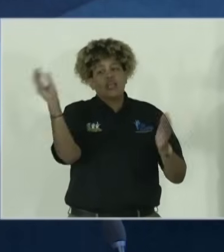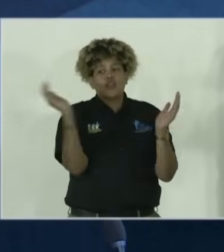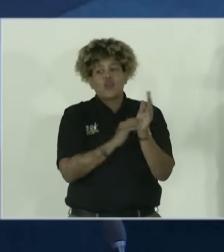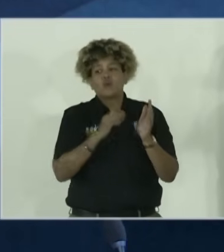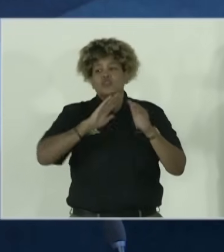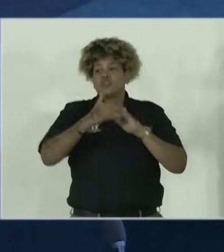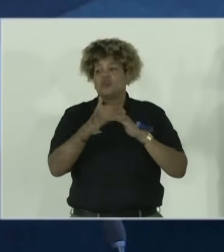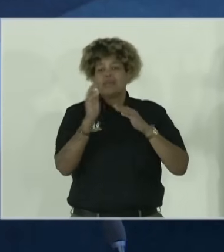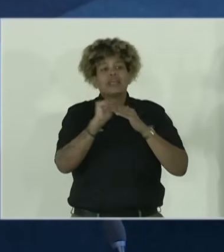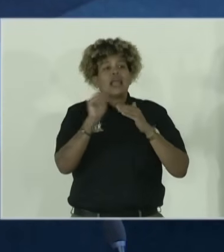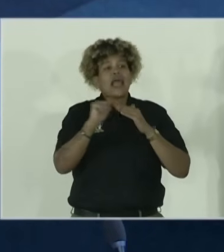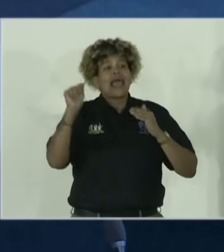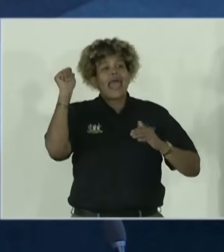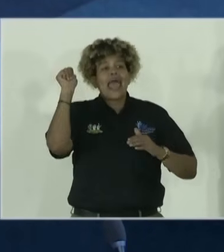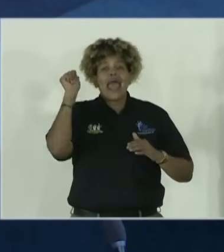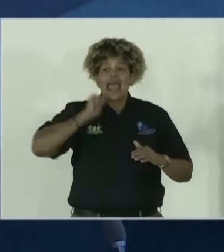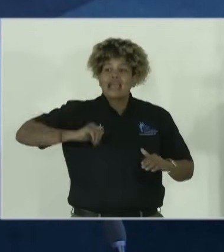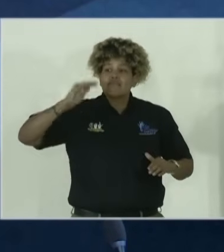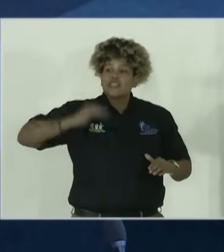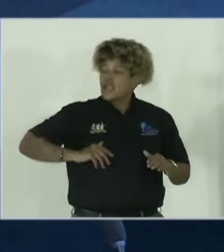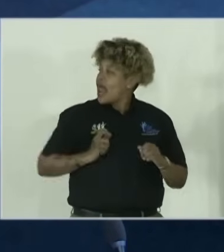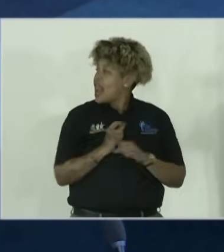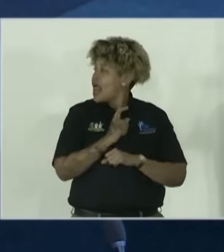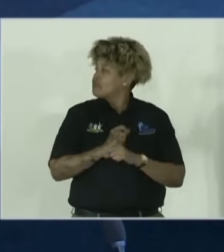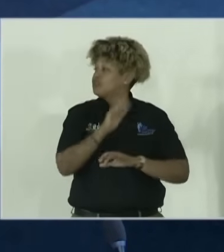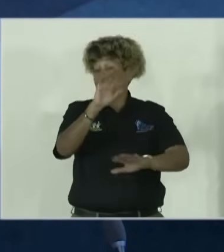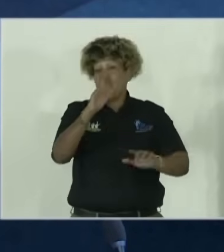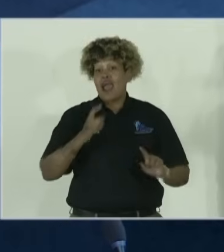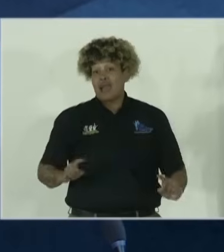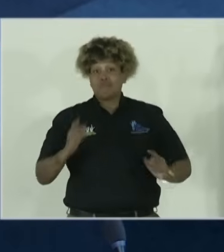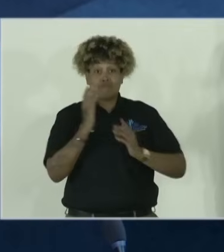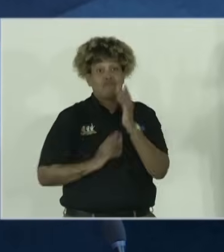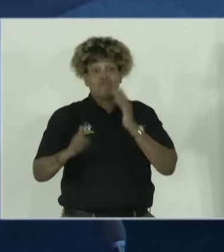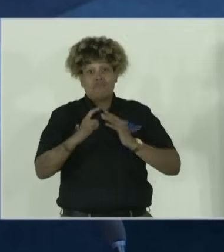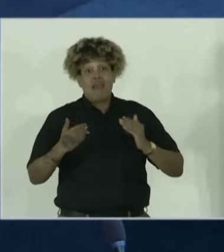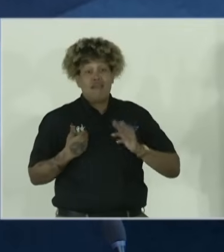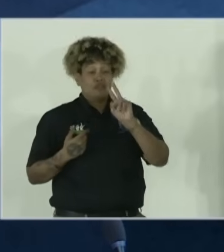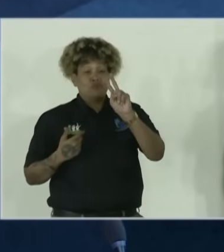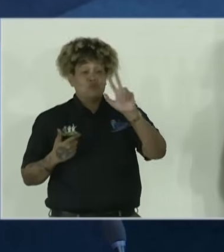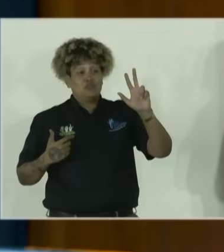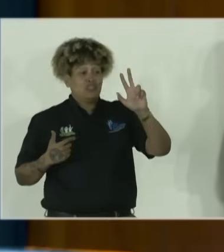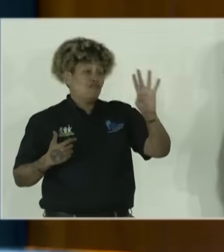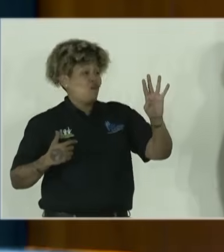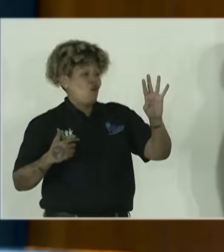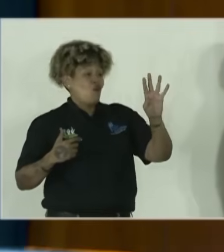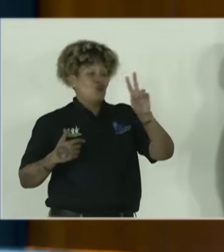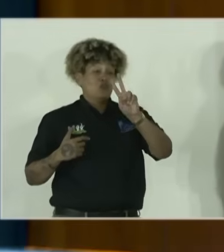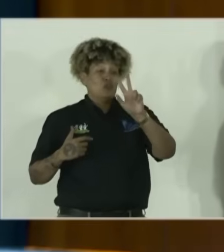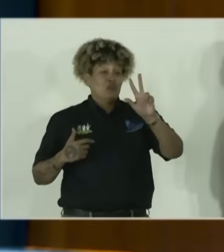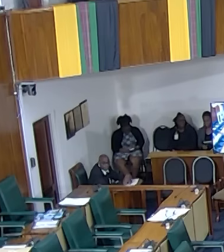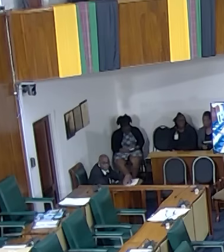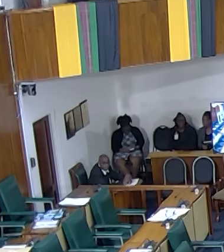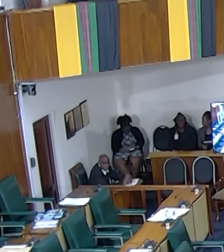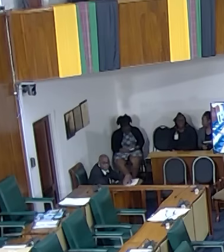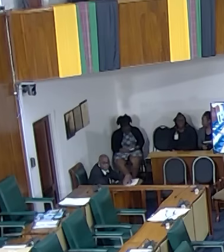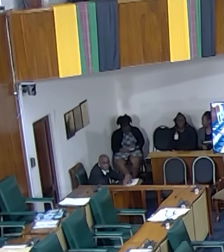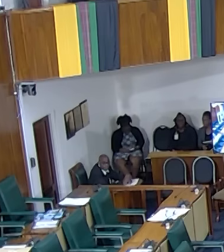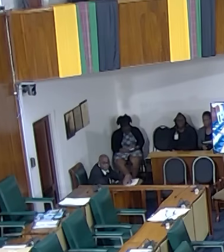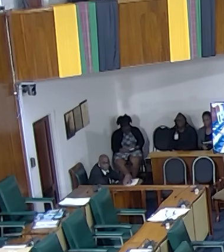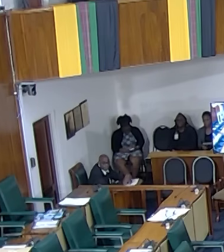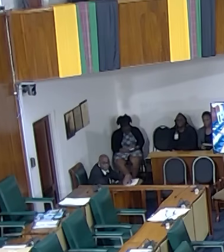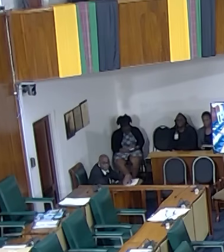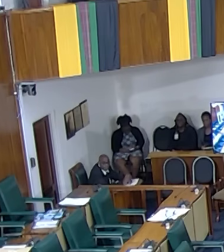180,000 Jamaican dollars per child per year. Some of them have 2, 3, 4, and 5 children.